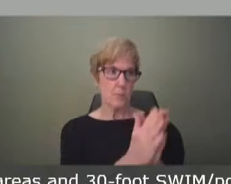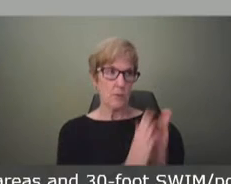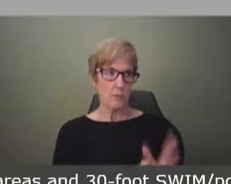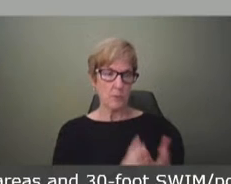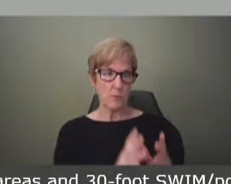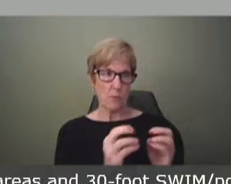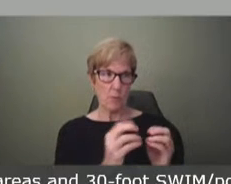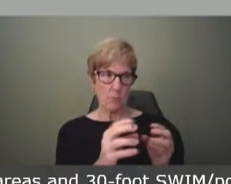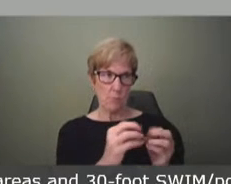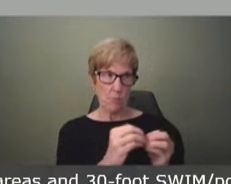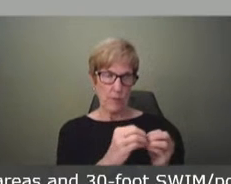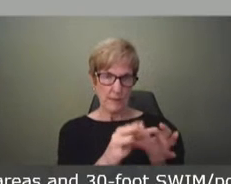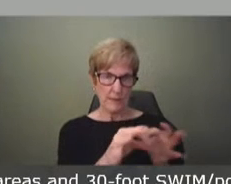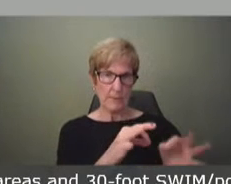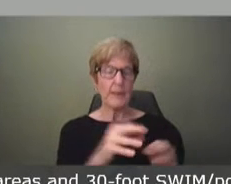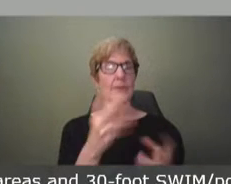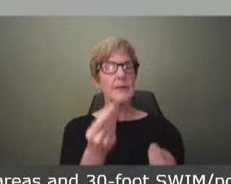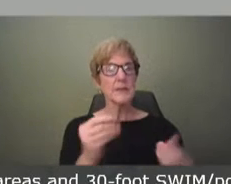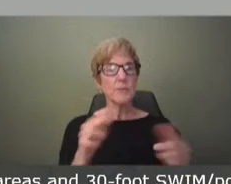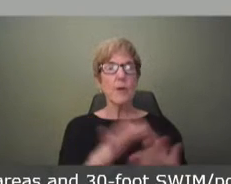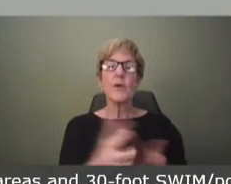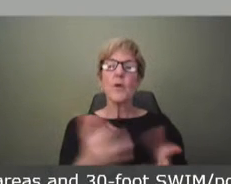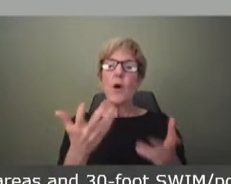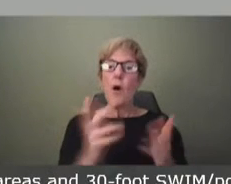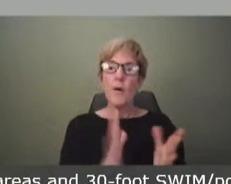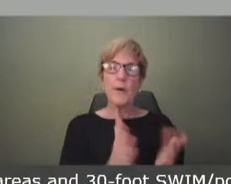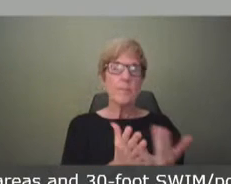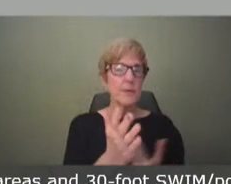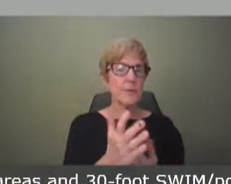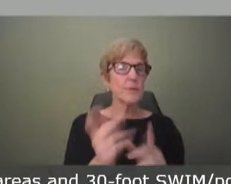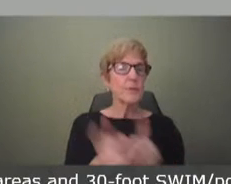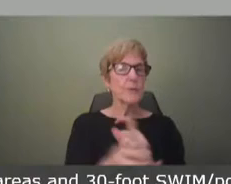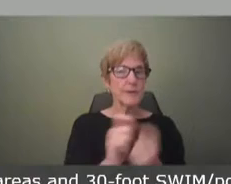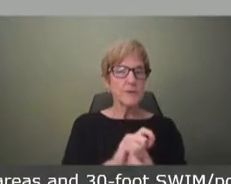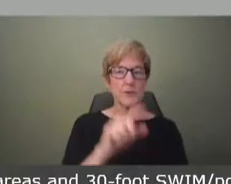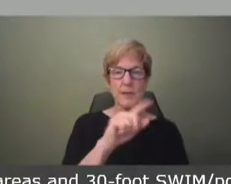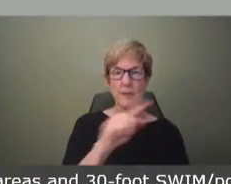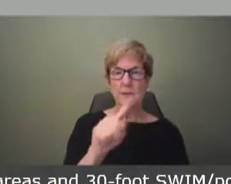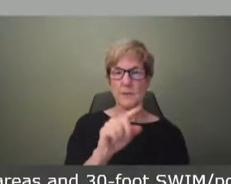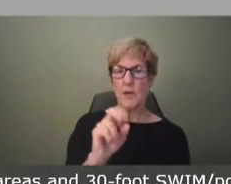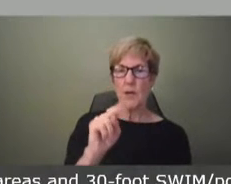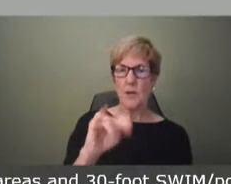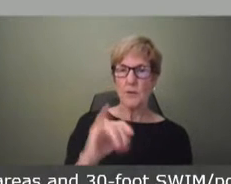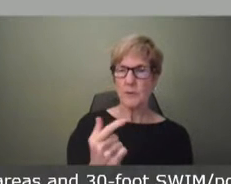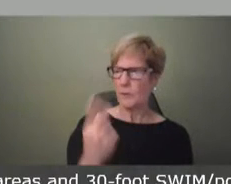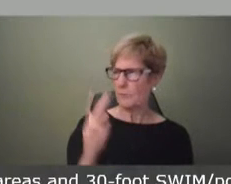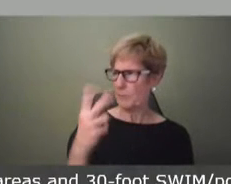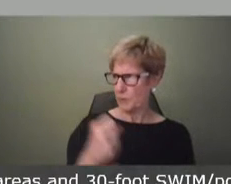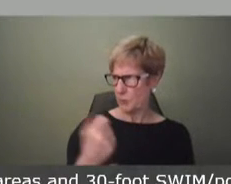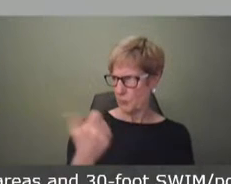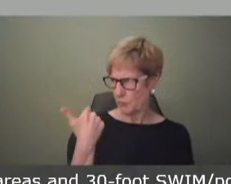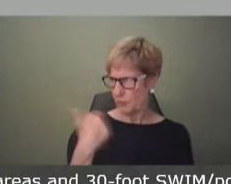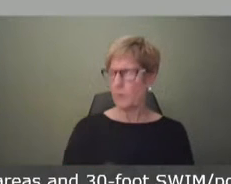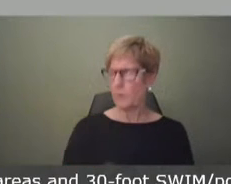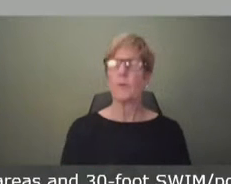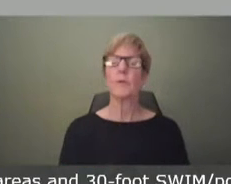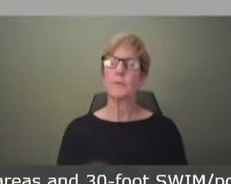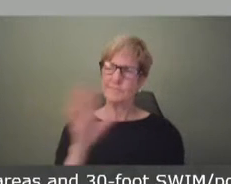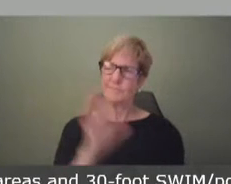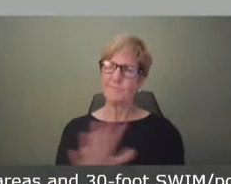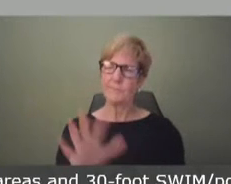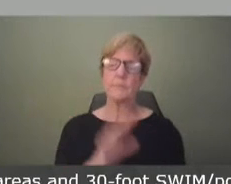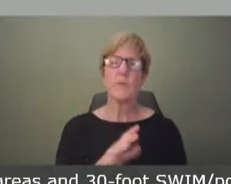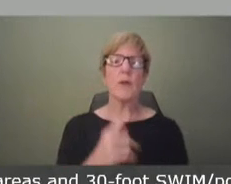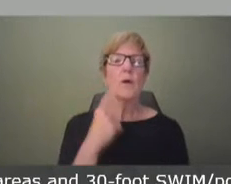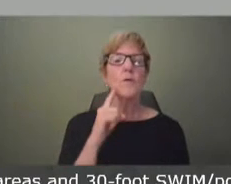petition or this property had already uh been through the resoning process uh believe about two years ago if that uh for a